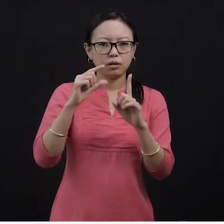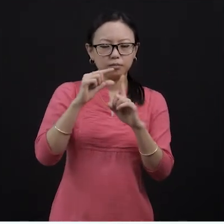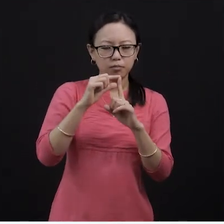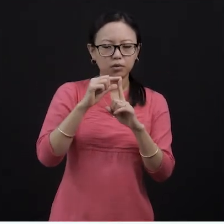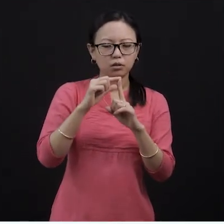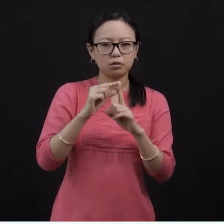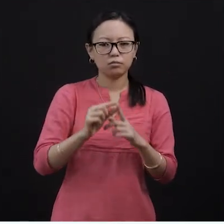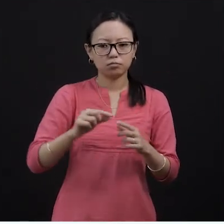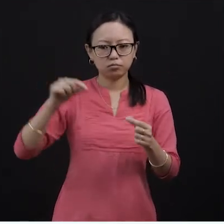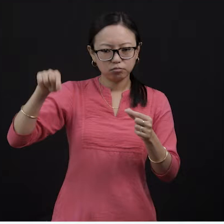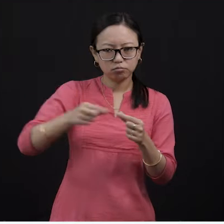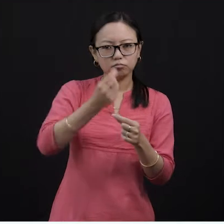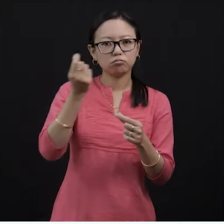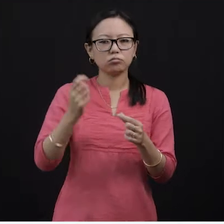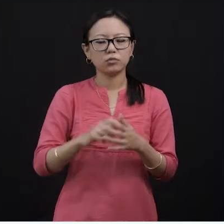this cup,